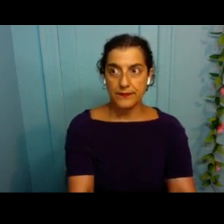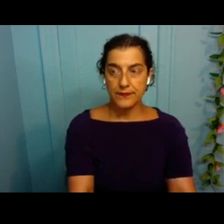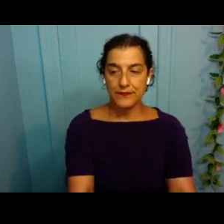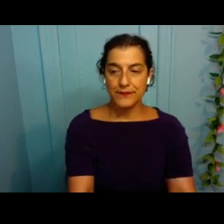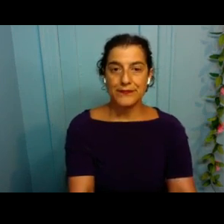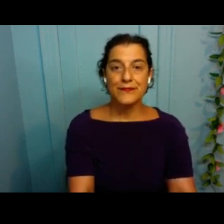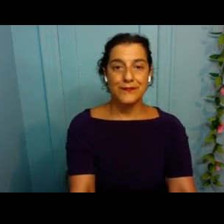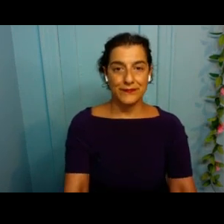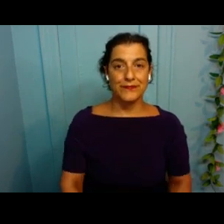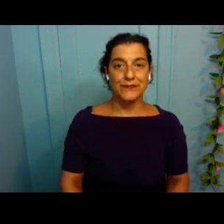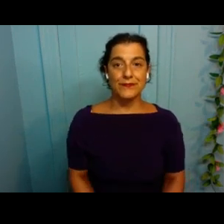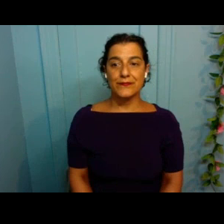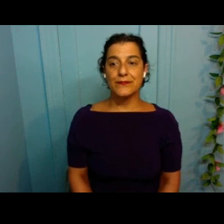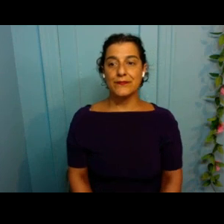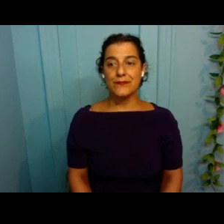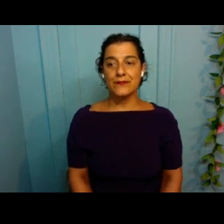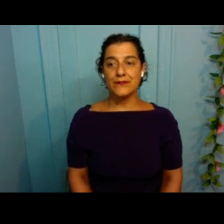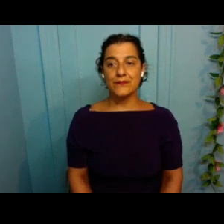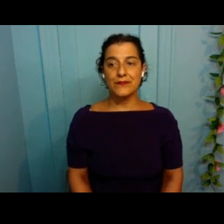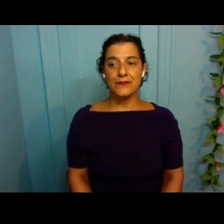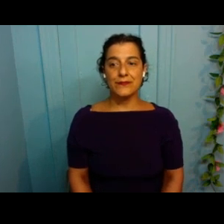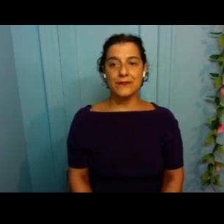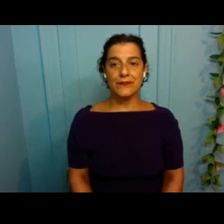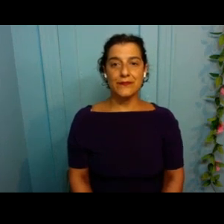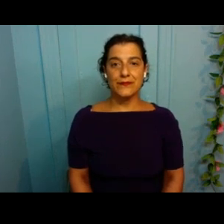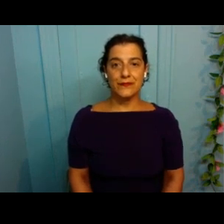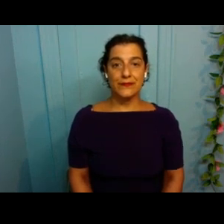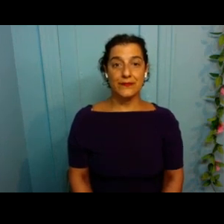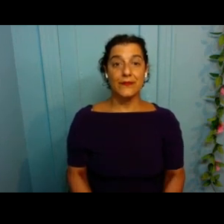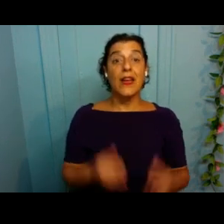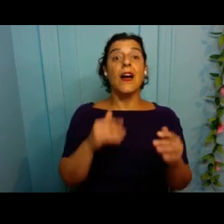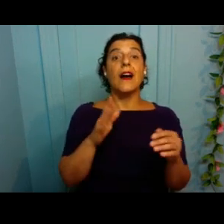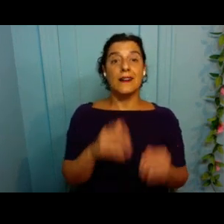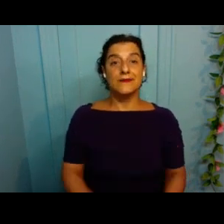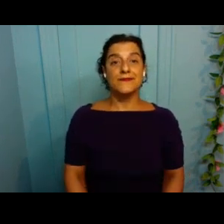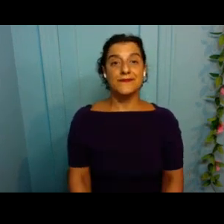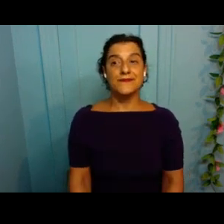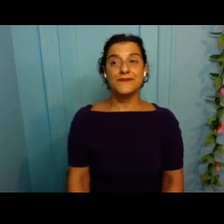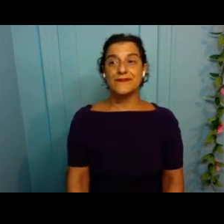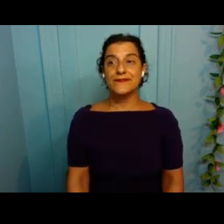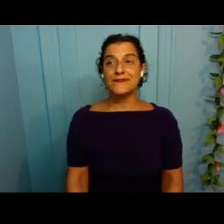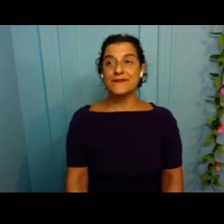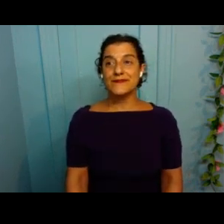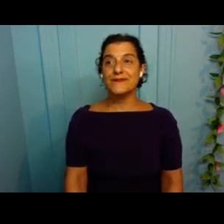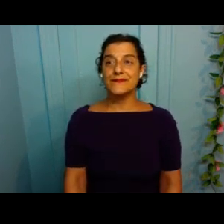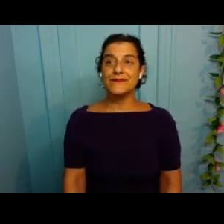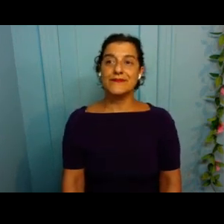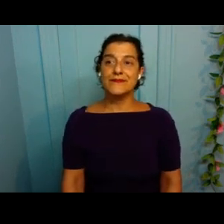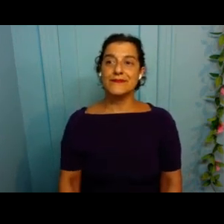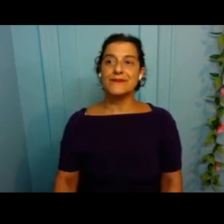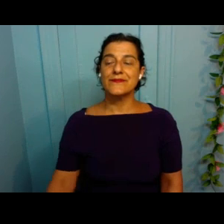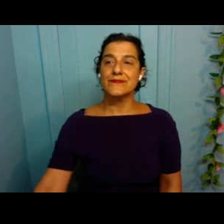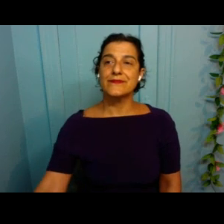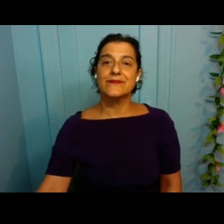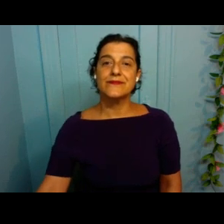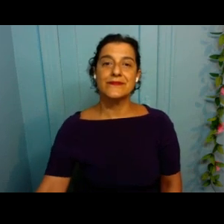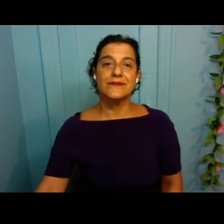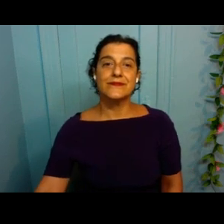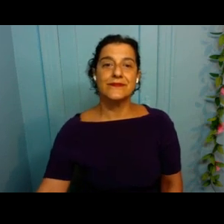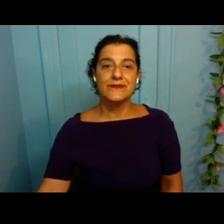Okay, I'm going to go ahead and close this poll, and now I will share the results with everyone. So it looks like we are pretty